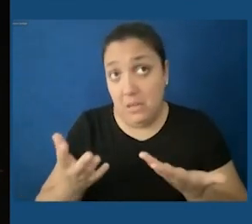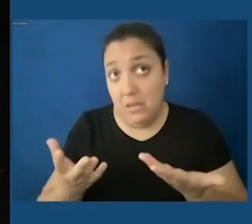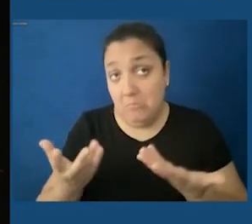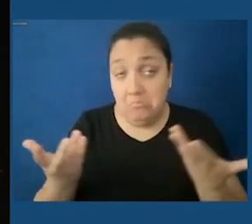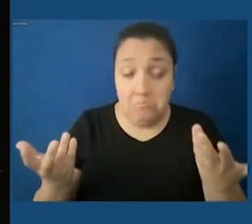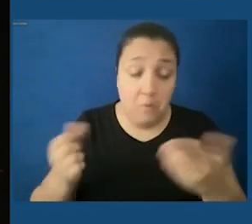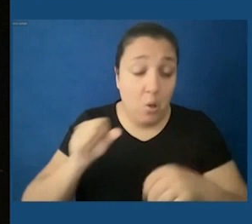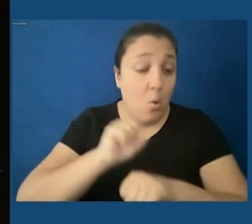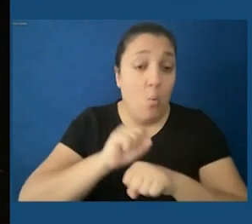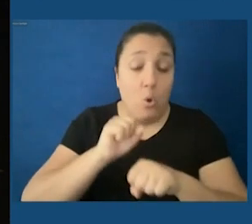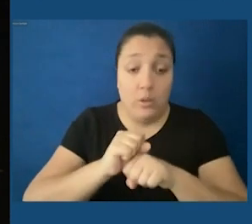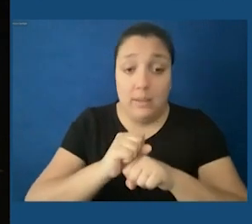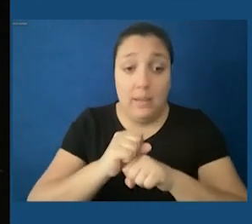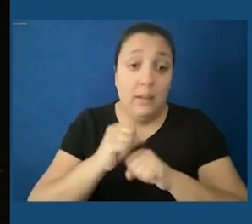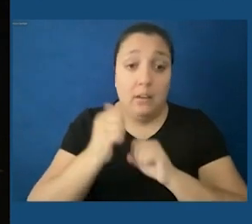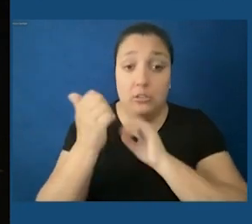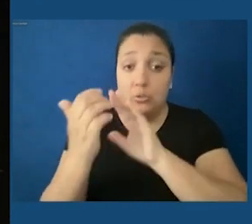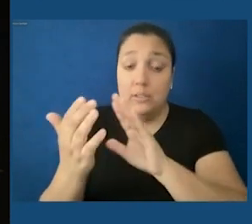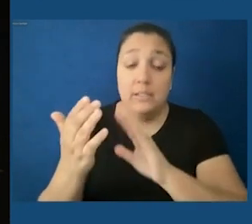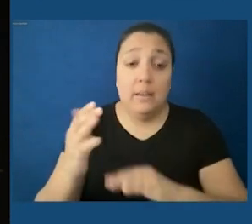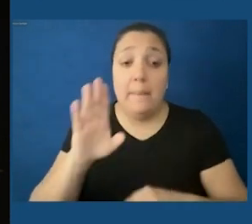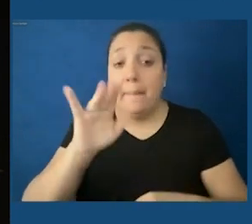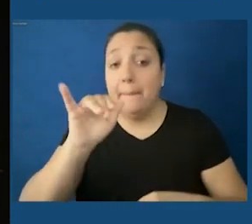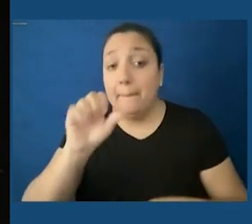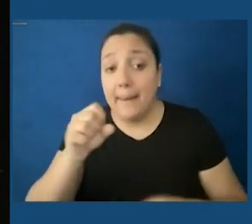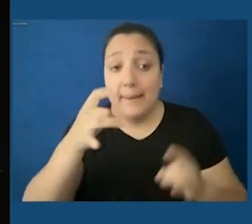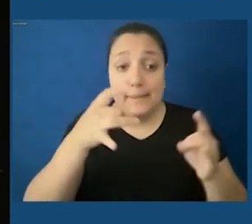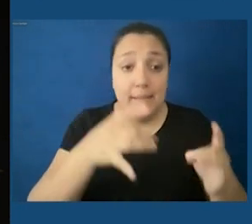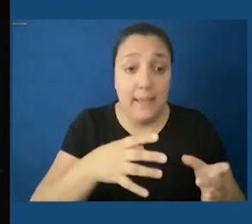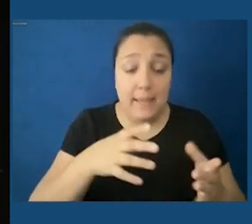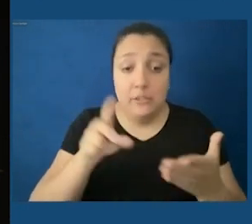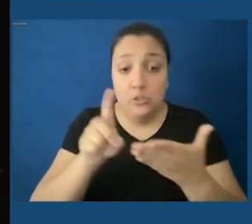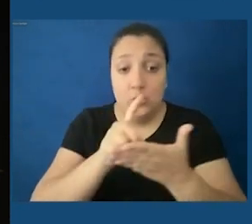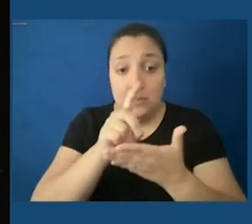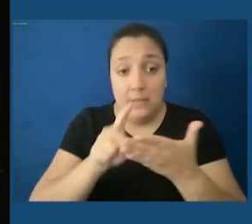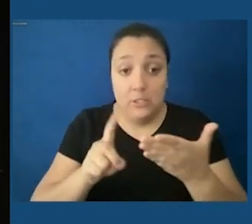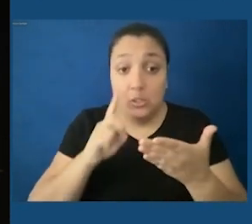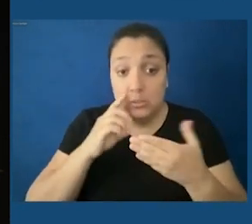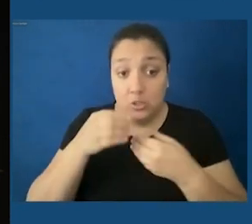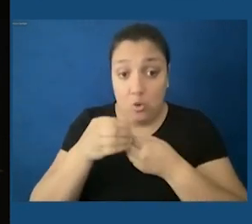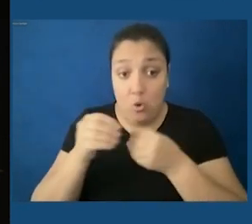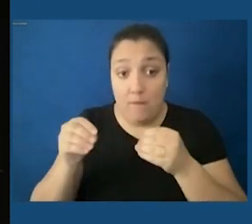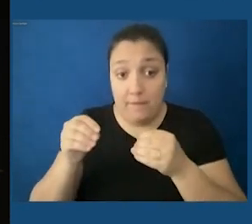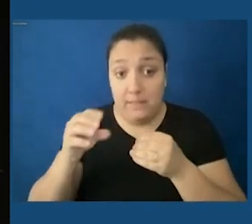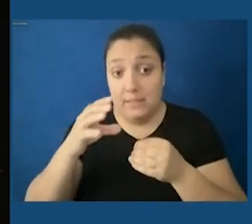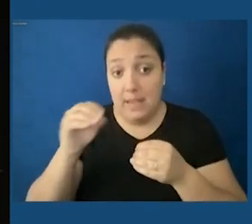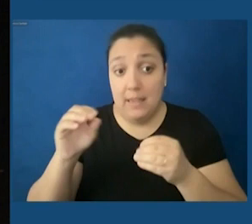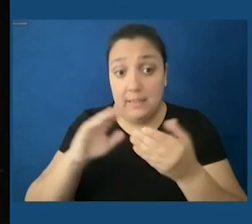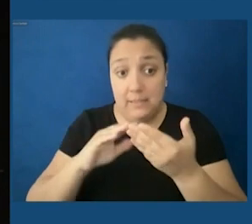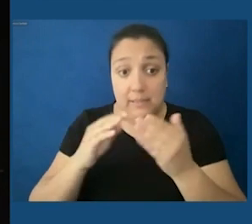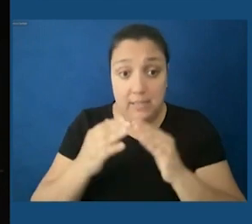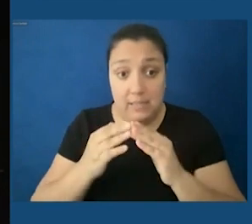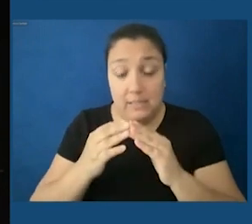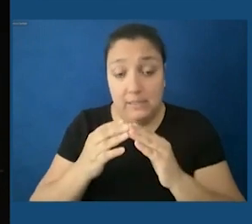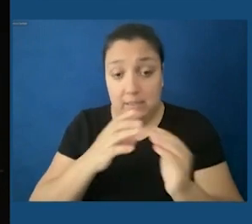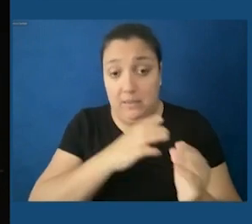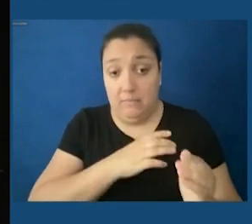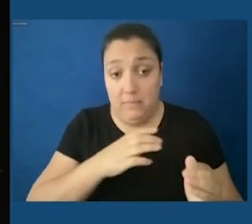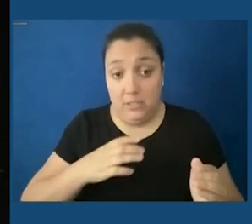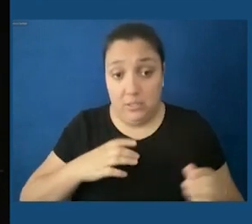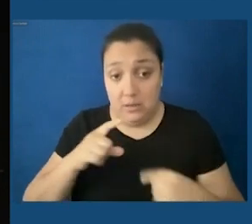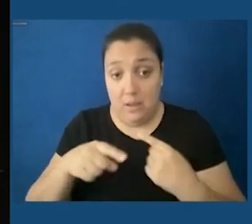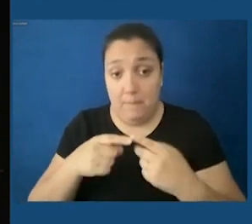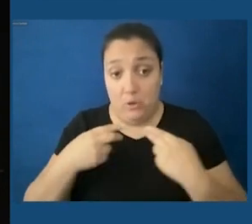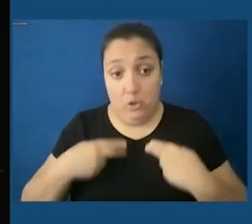addressing bias, hate, or discrimination. And so the Office for the Prevention of Hate Crimes and the City's Commission on Human Rights both launched community